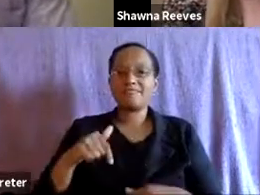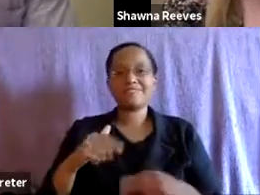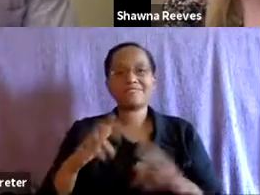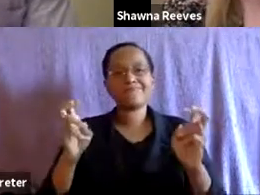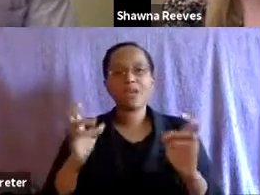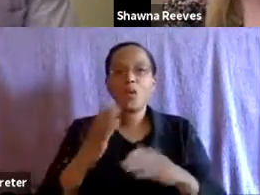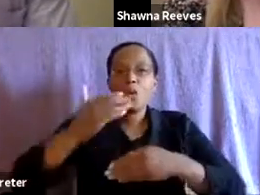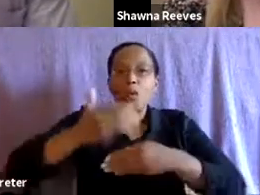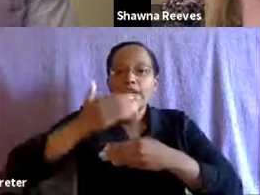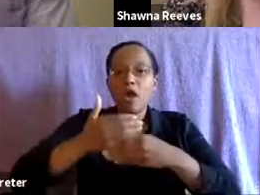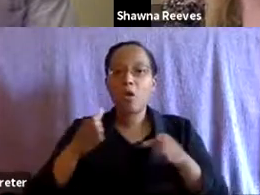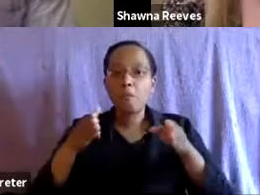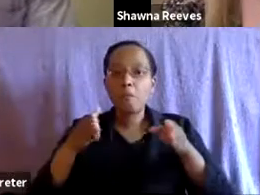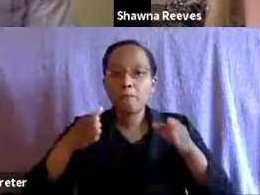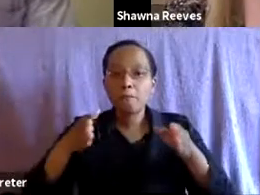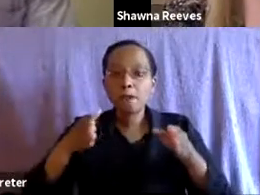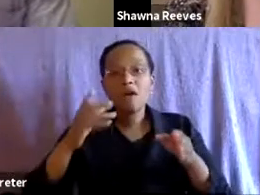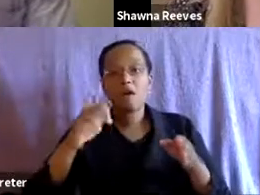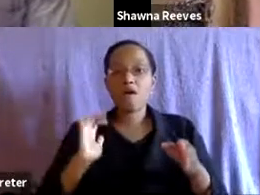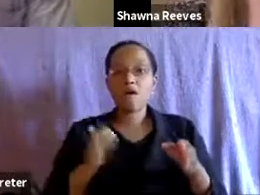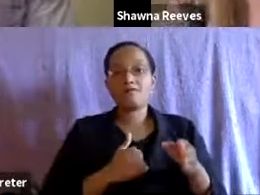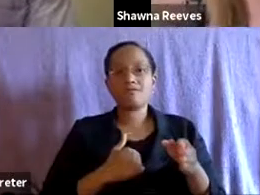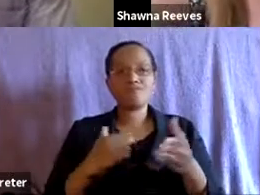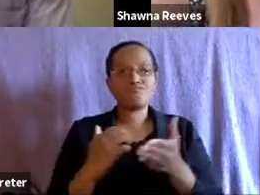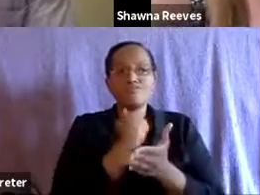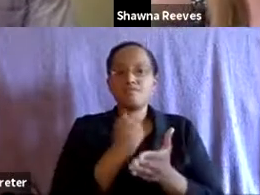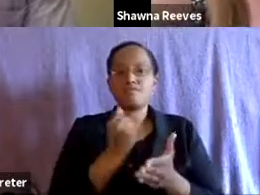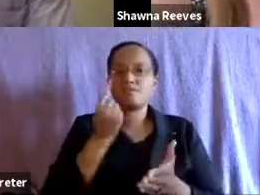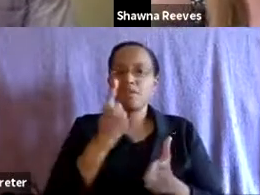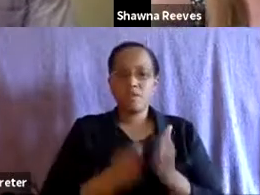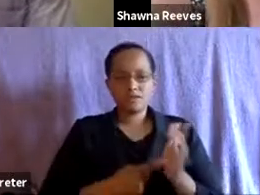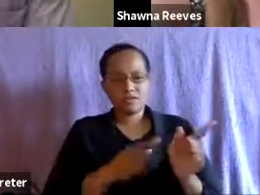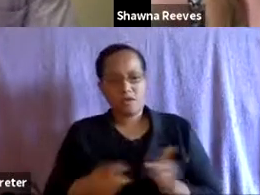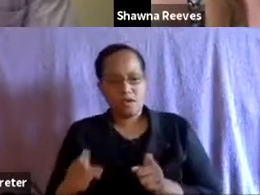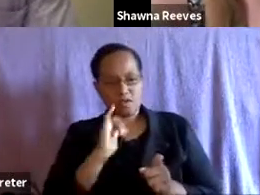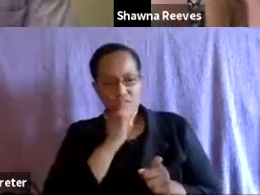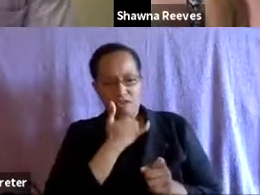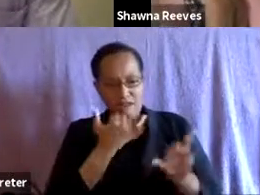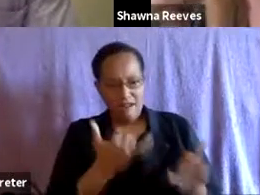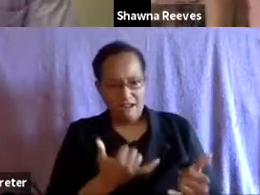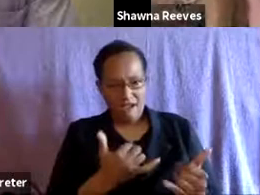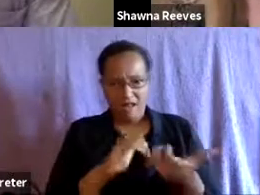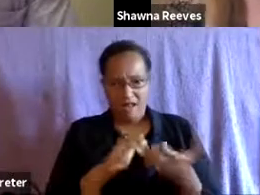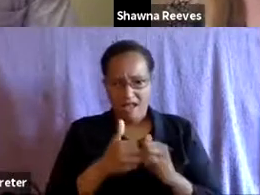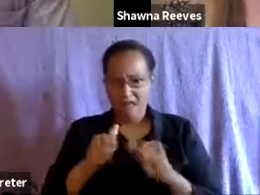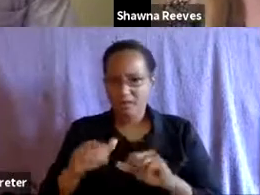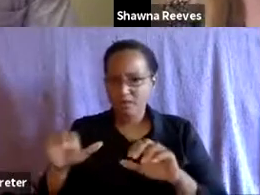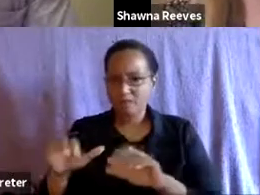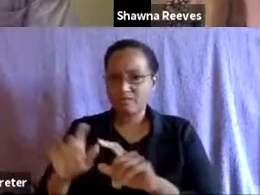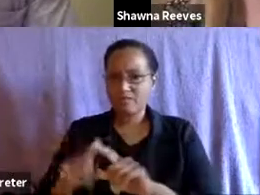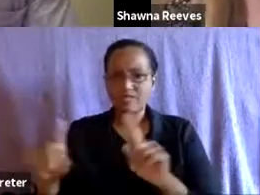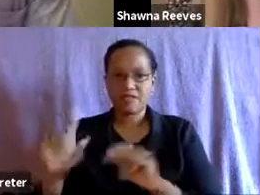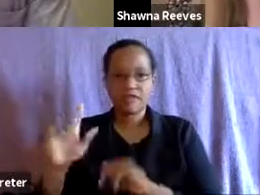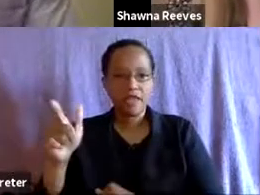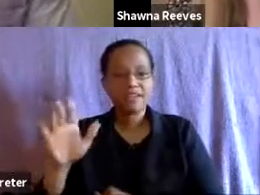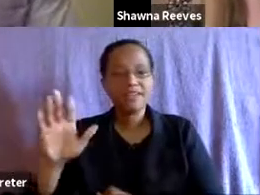or you're finger pointing, when really what we're trying to do is use this moment we have in time, this